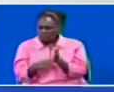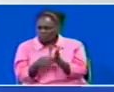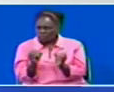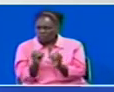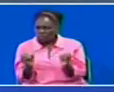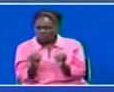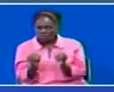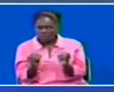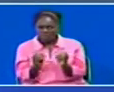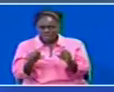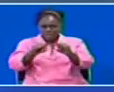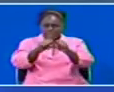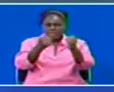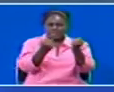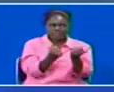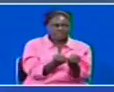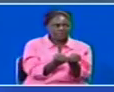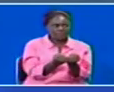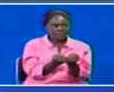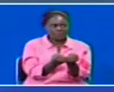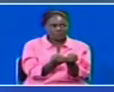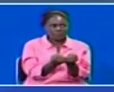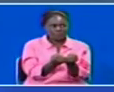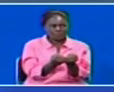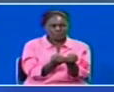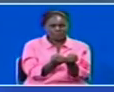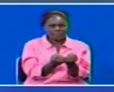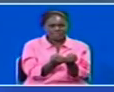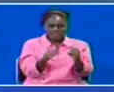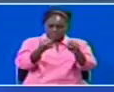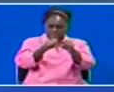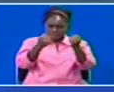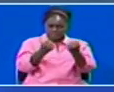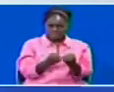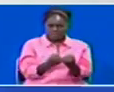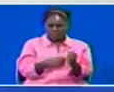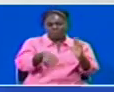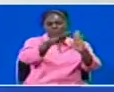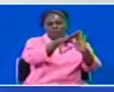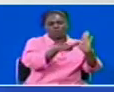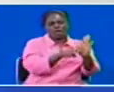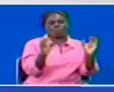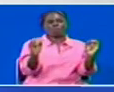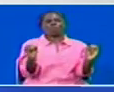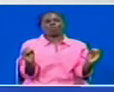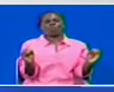here, it's either that the system going into is an not allegation programmed. Like that. No, it is either that the system is not programmed for that. Okay. And that is a